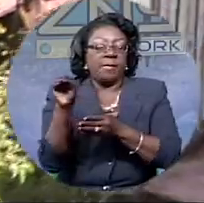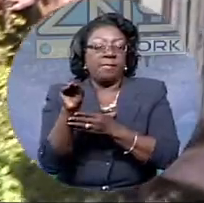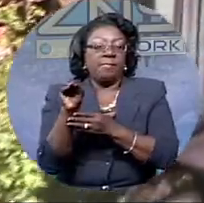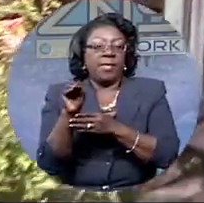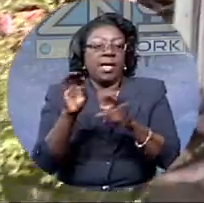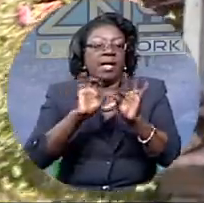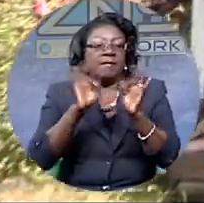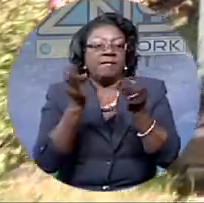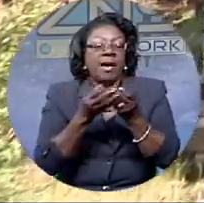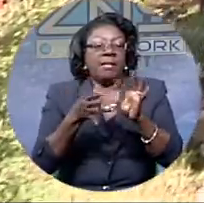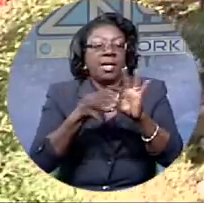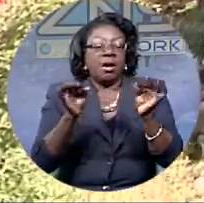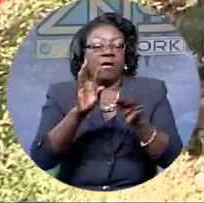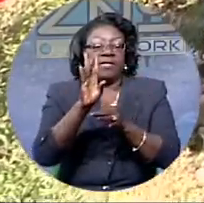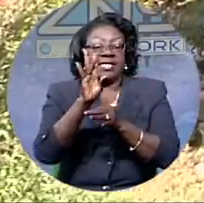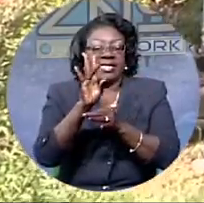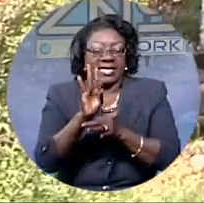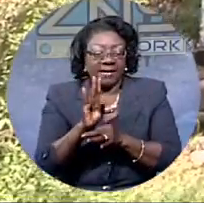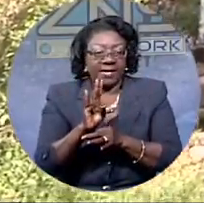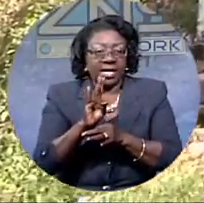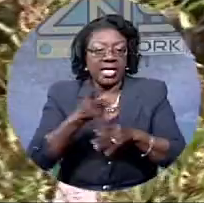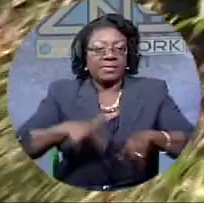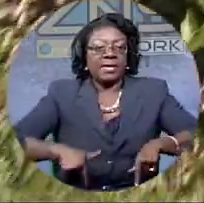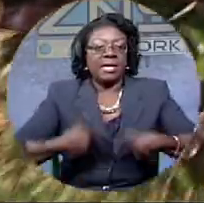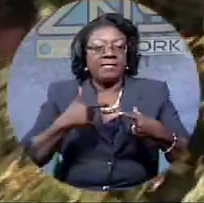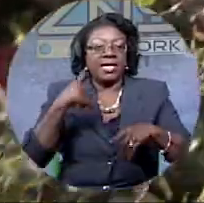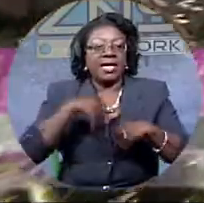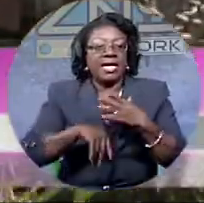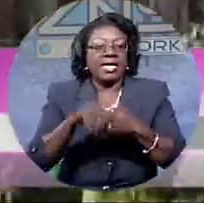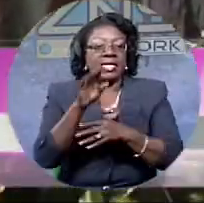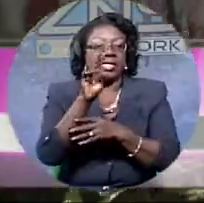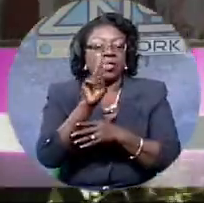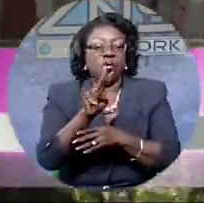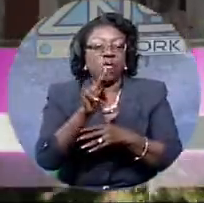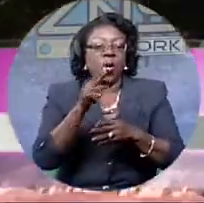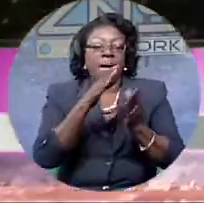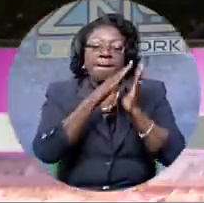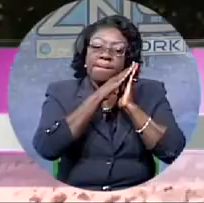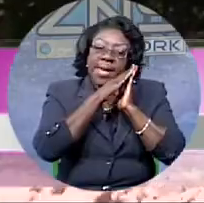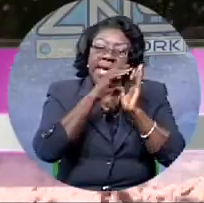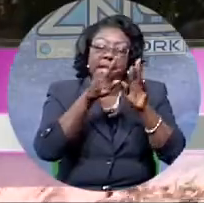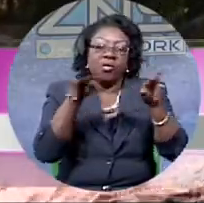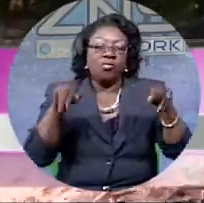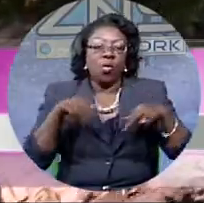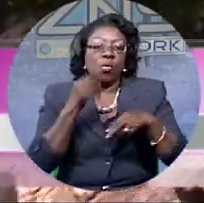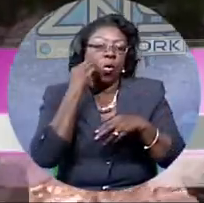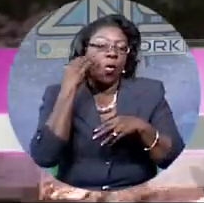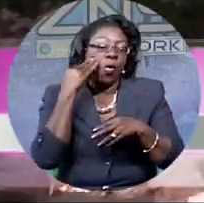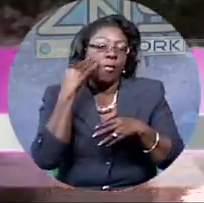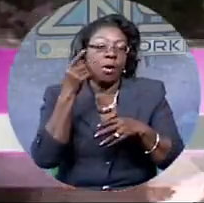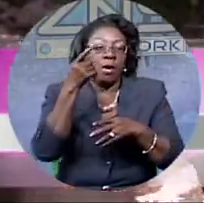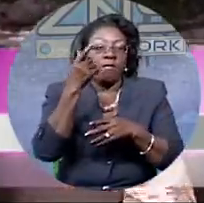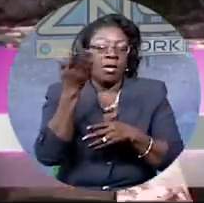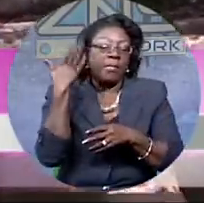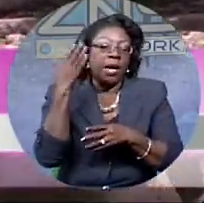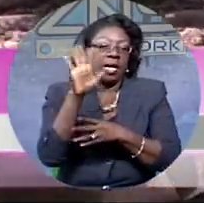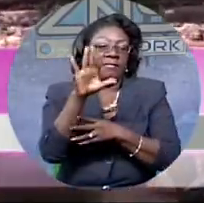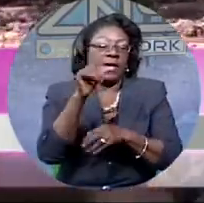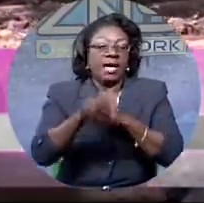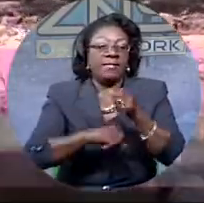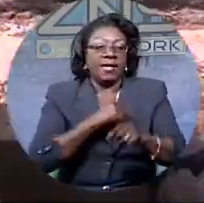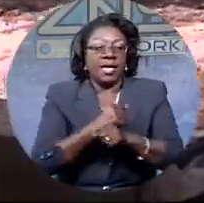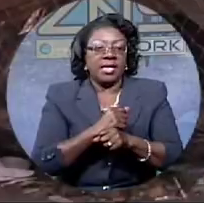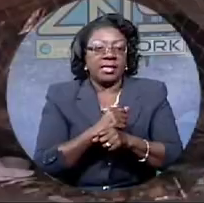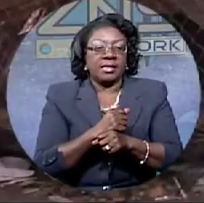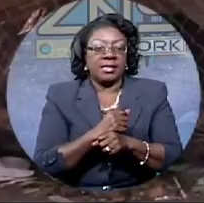of seven has been living in this two-bedroom home on Bow Street for 5 years. They've made some renovations to this dilapidated structure to make it